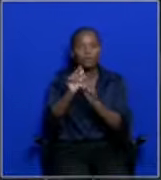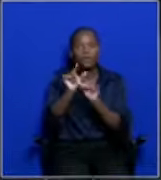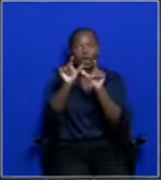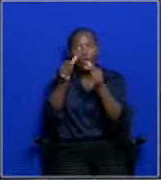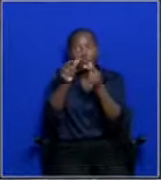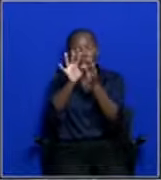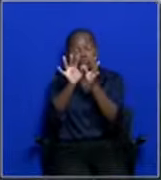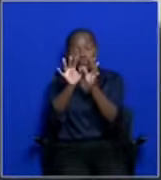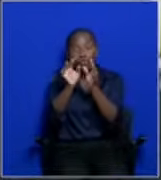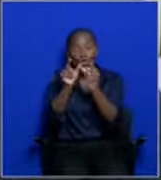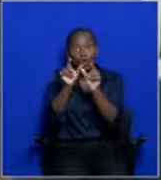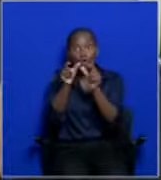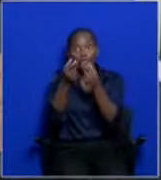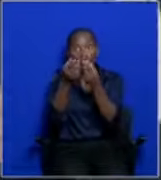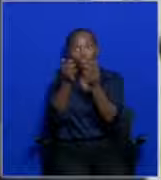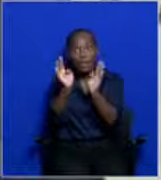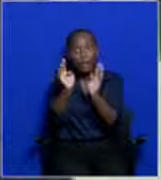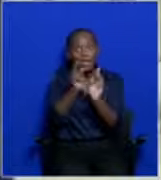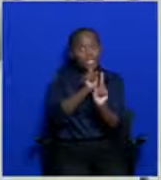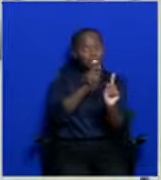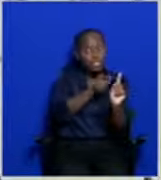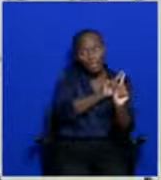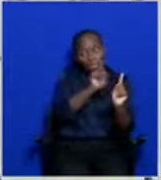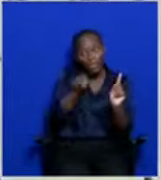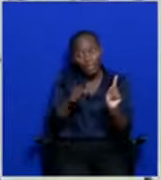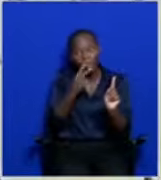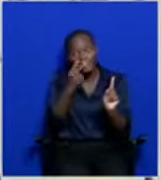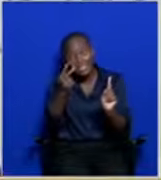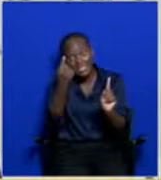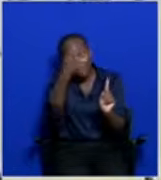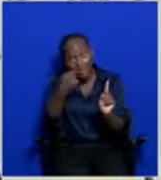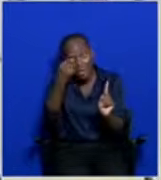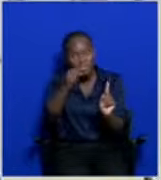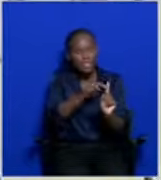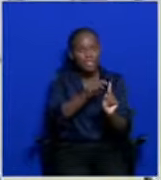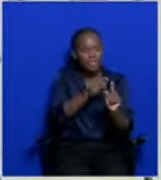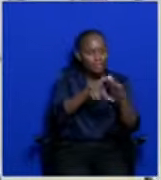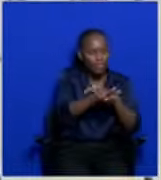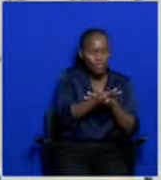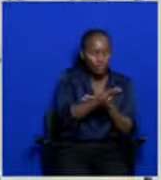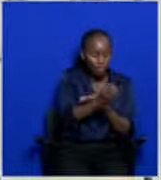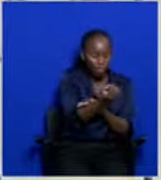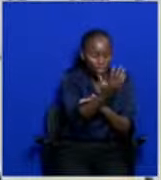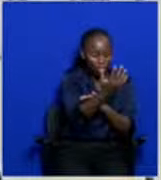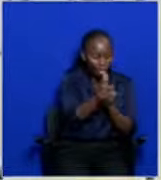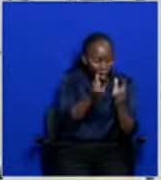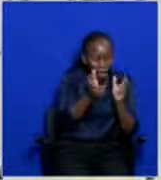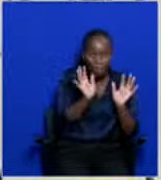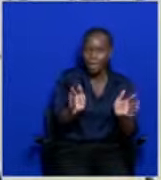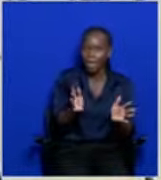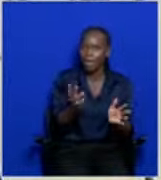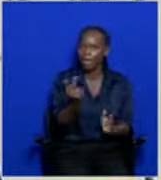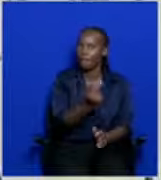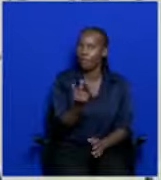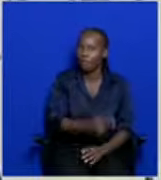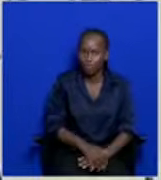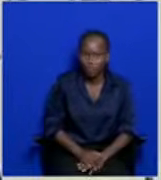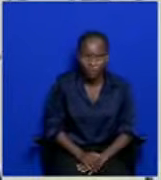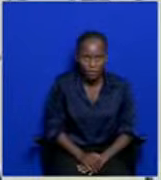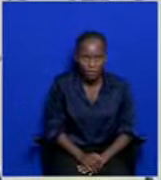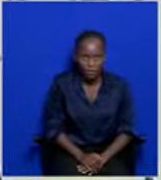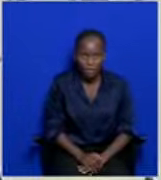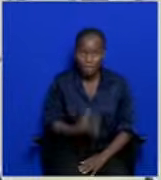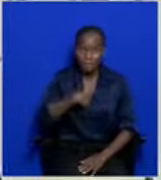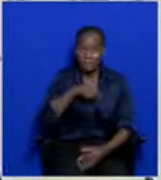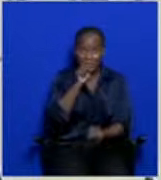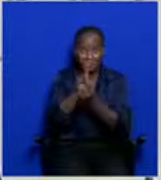you. Maybe before you get to the conclusion, you've explained in this